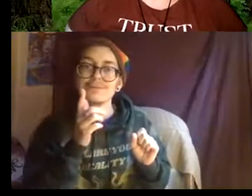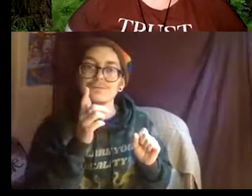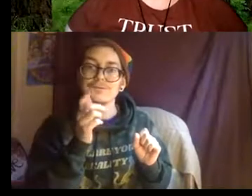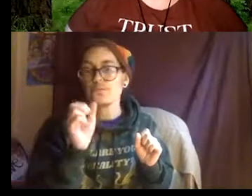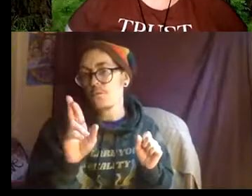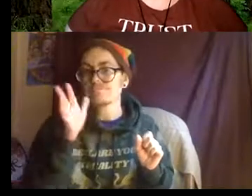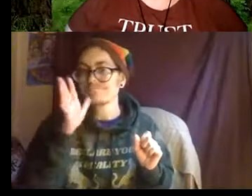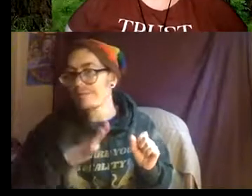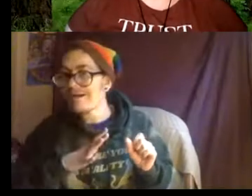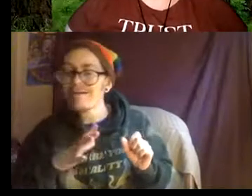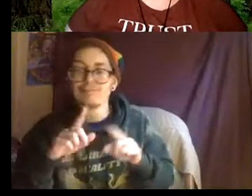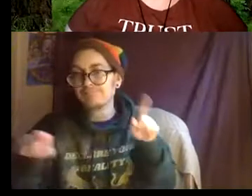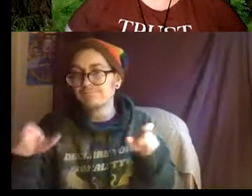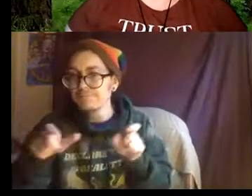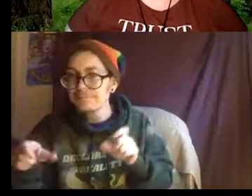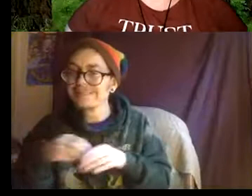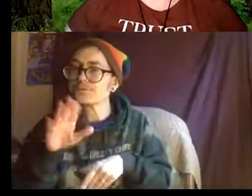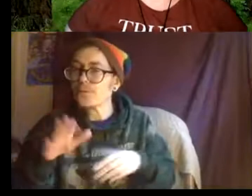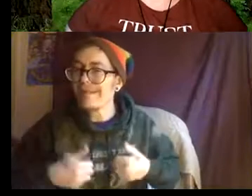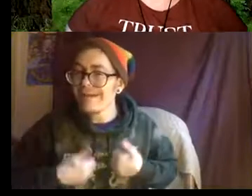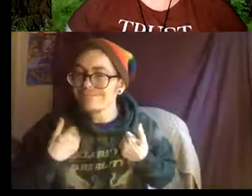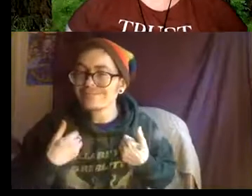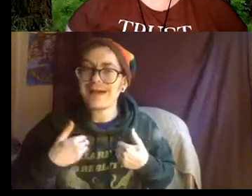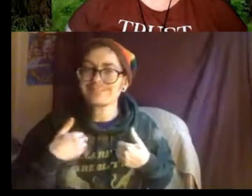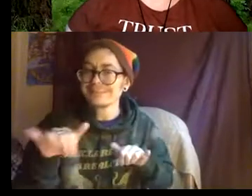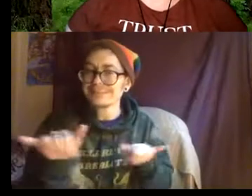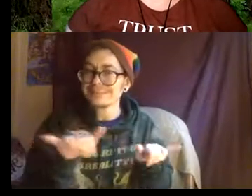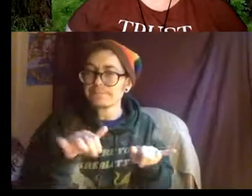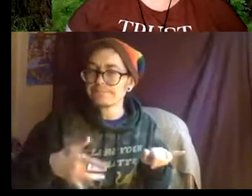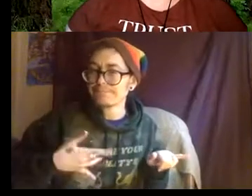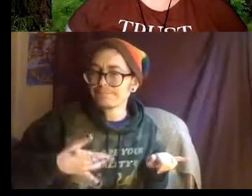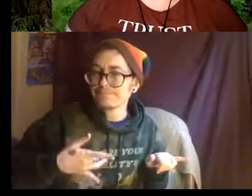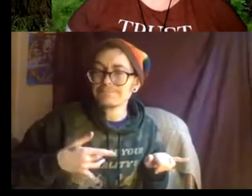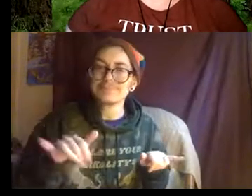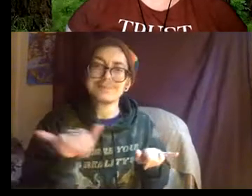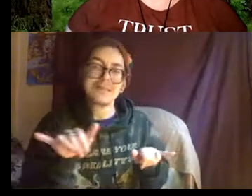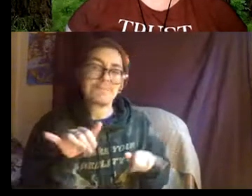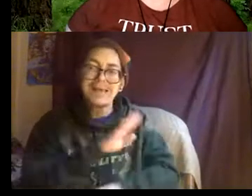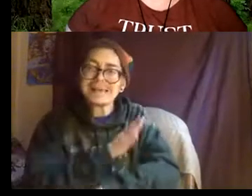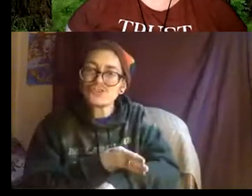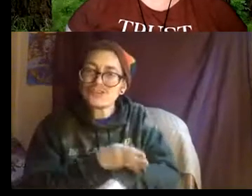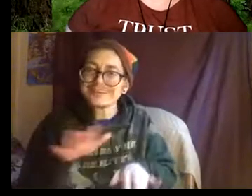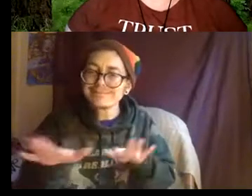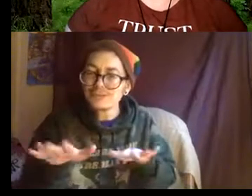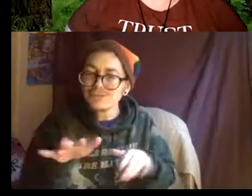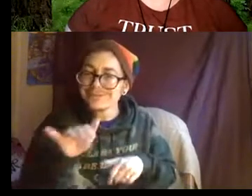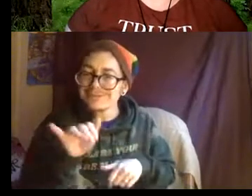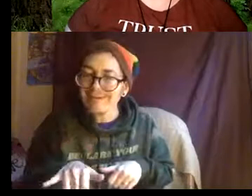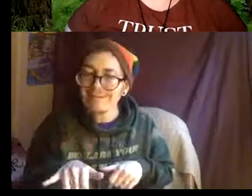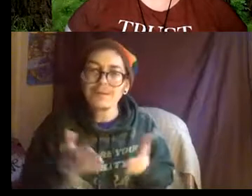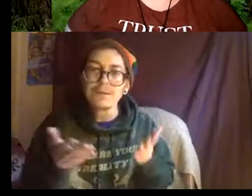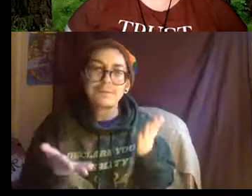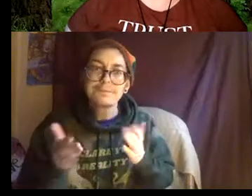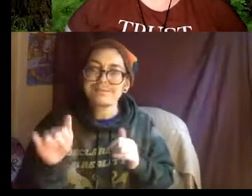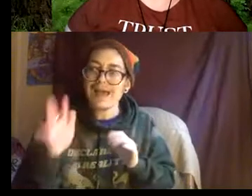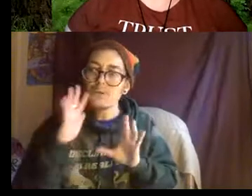I think having more women or females in your life that have similar feelings and